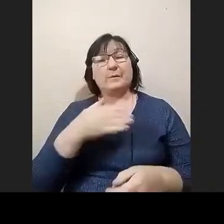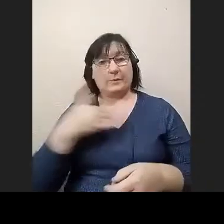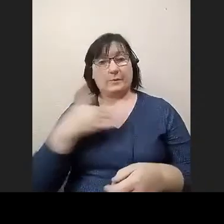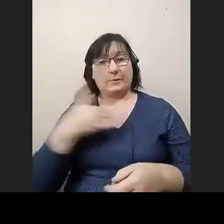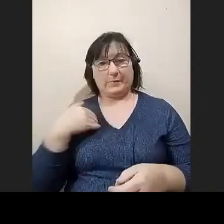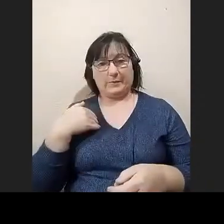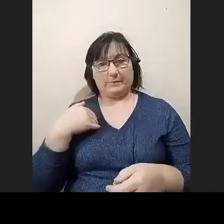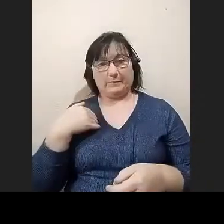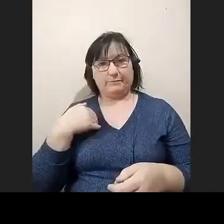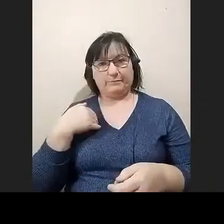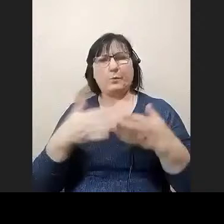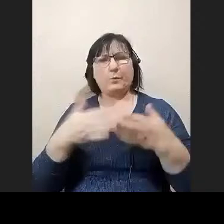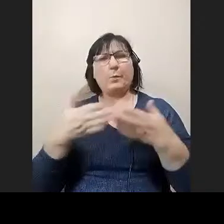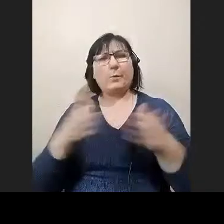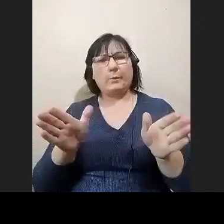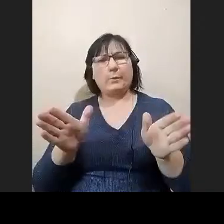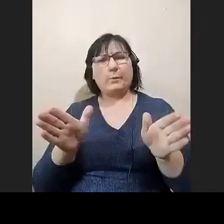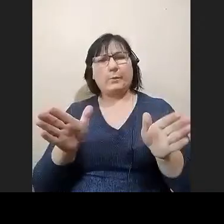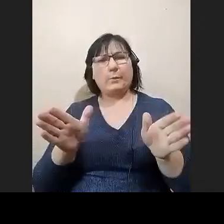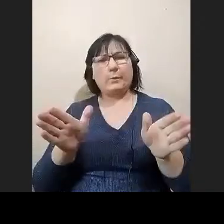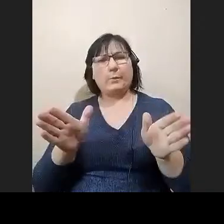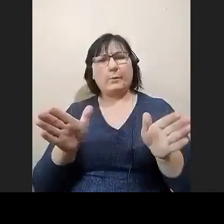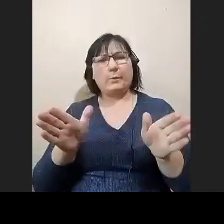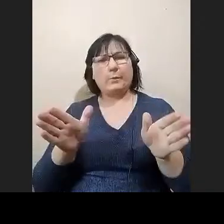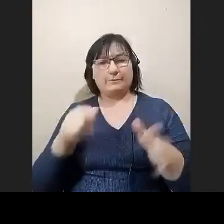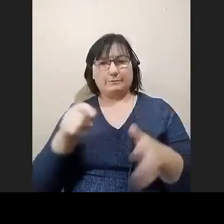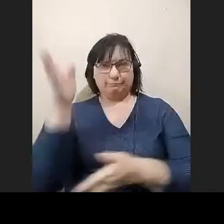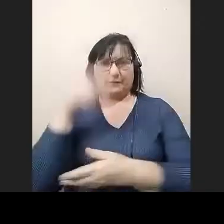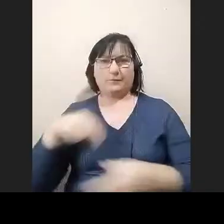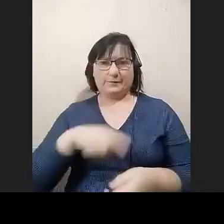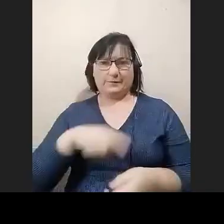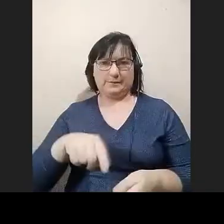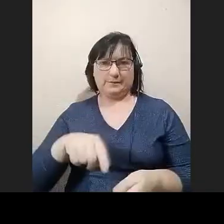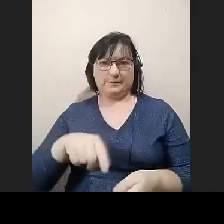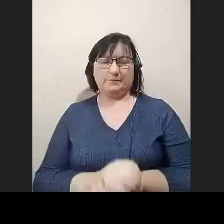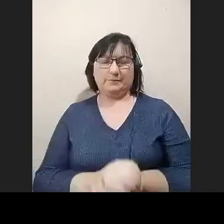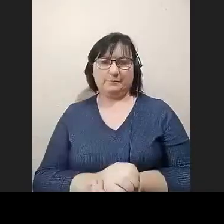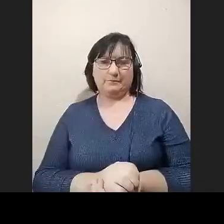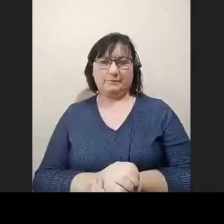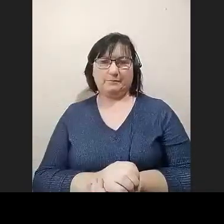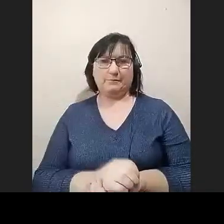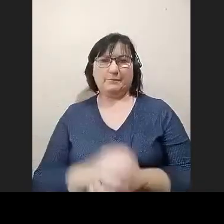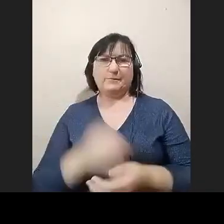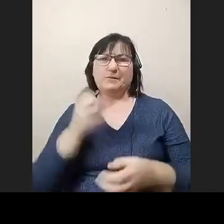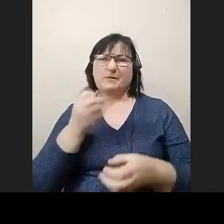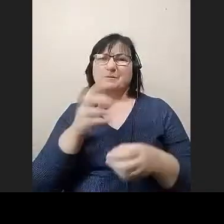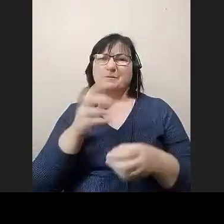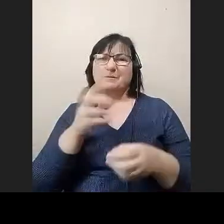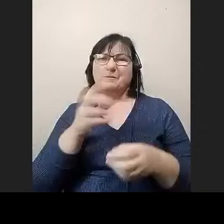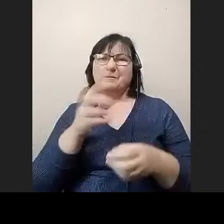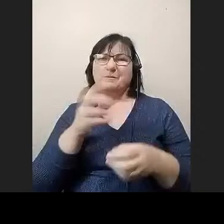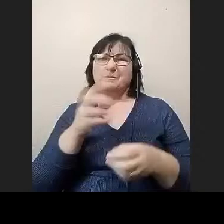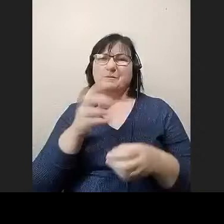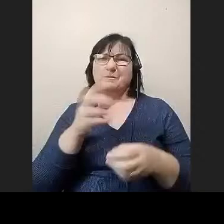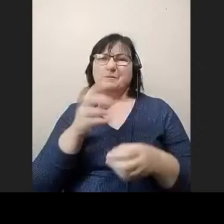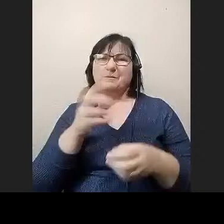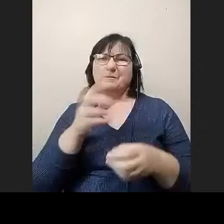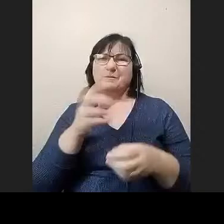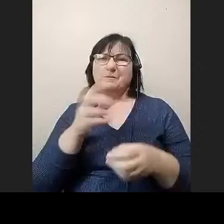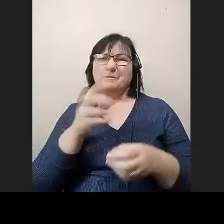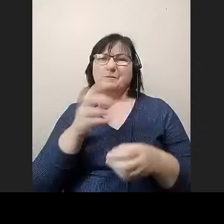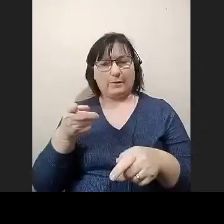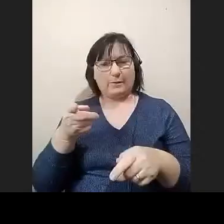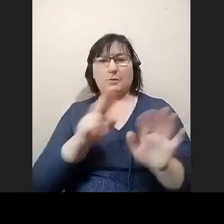us. But let me just give you a brief history of Ms. Mbalazi. She joined SARS in 2008, and over